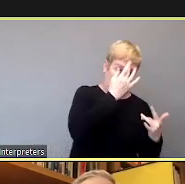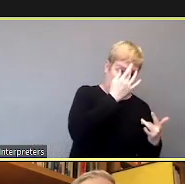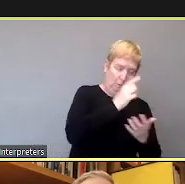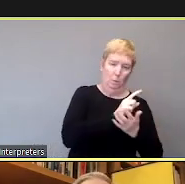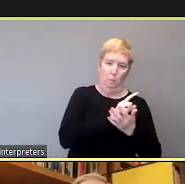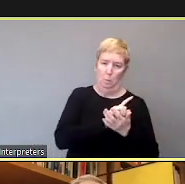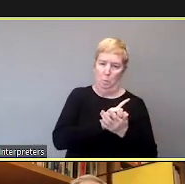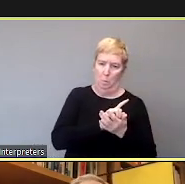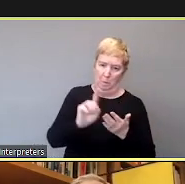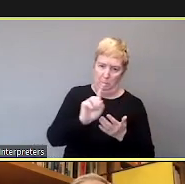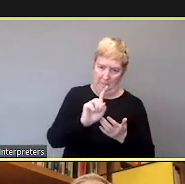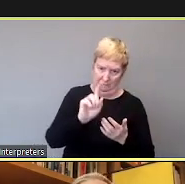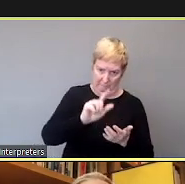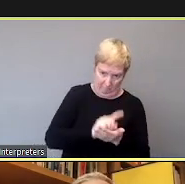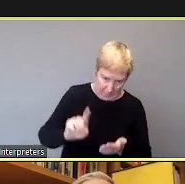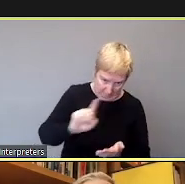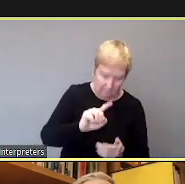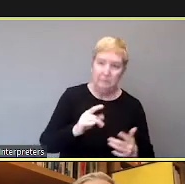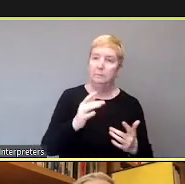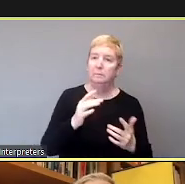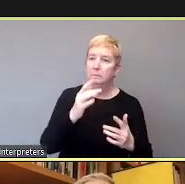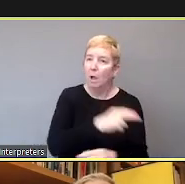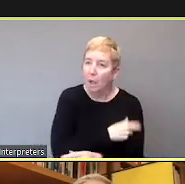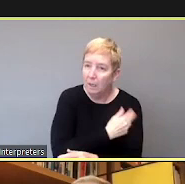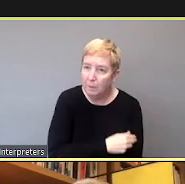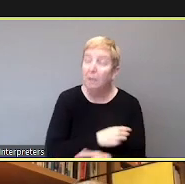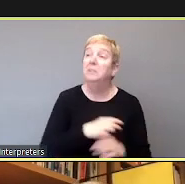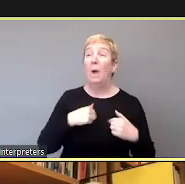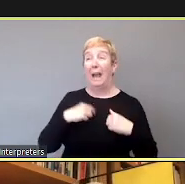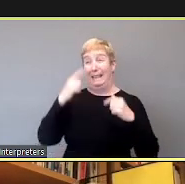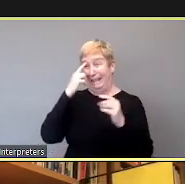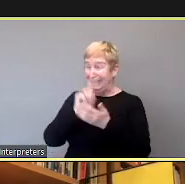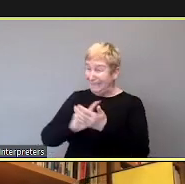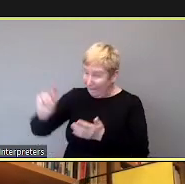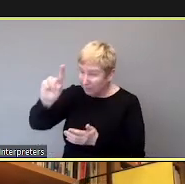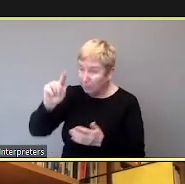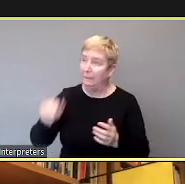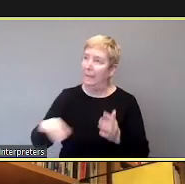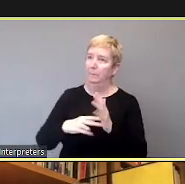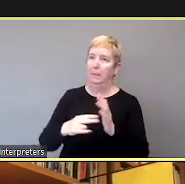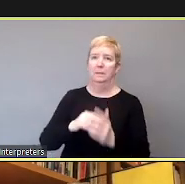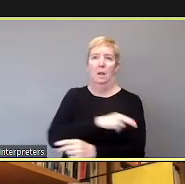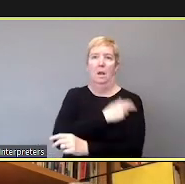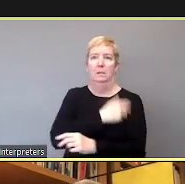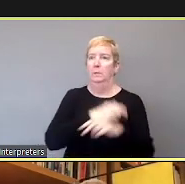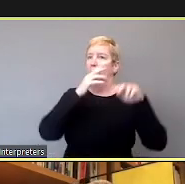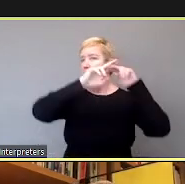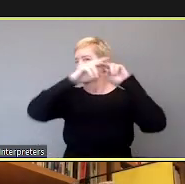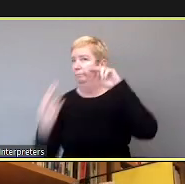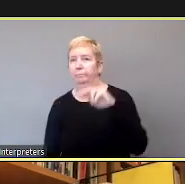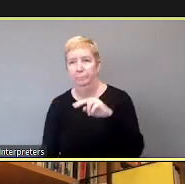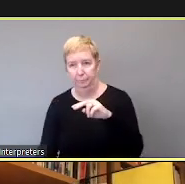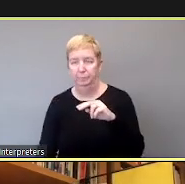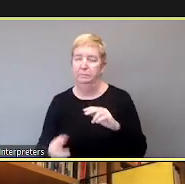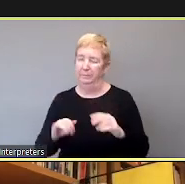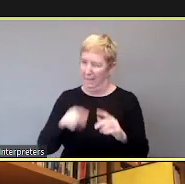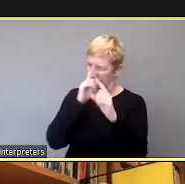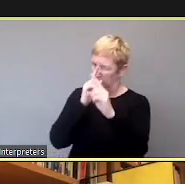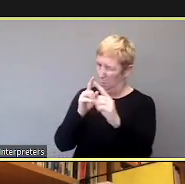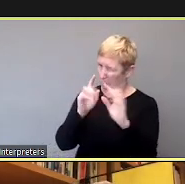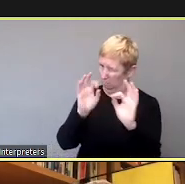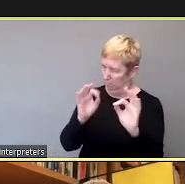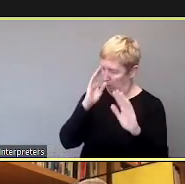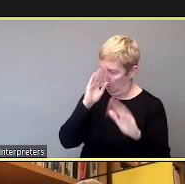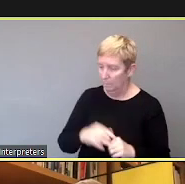really good week for hospitals as the number of cases decline. Now, Jared Ebenreck from